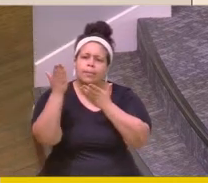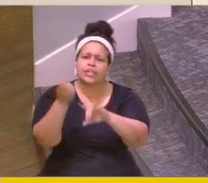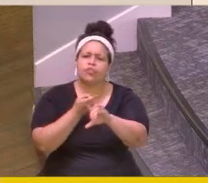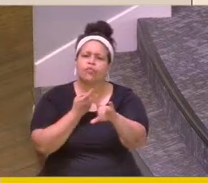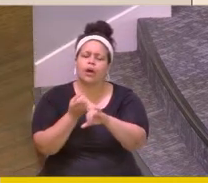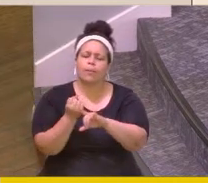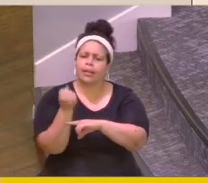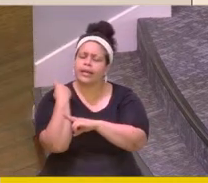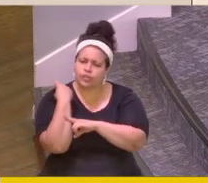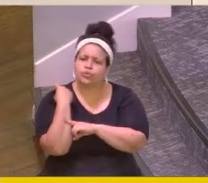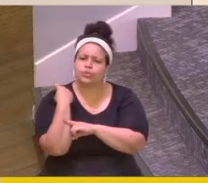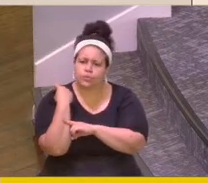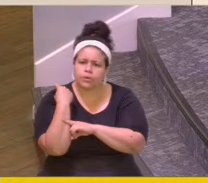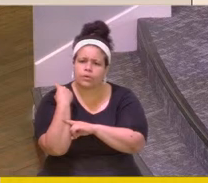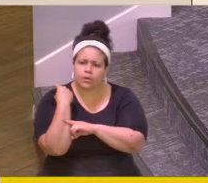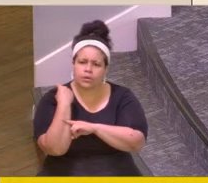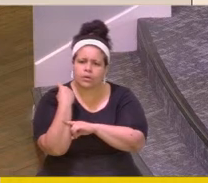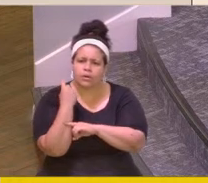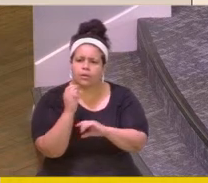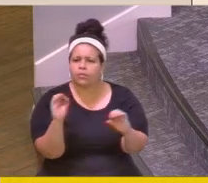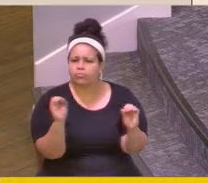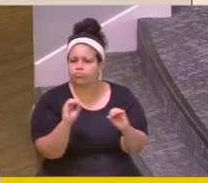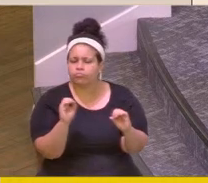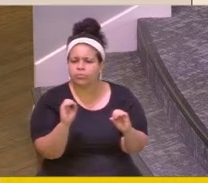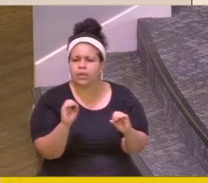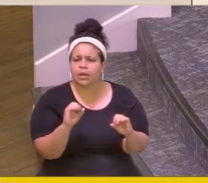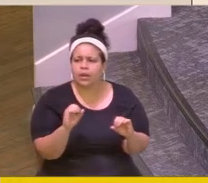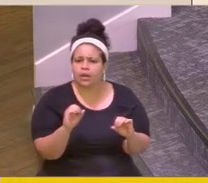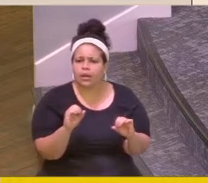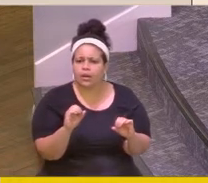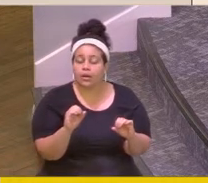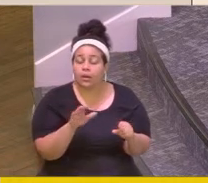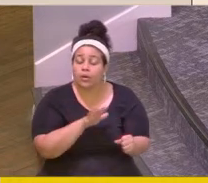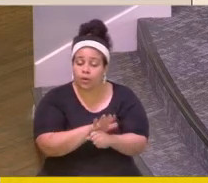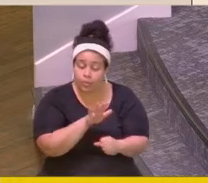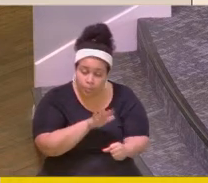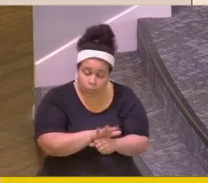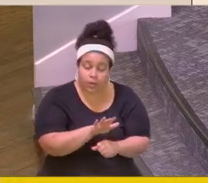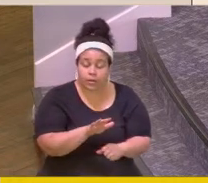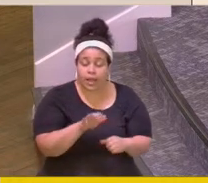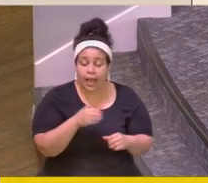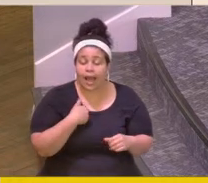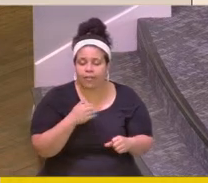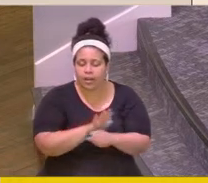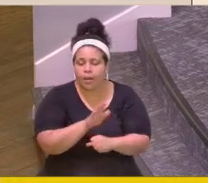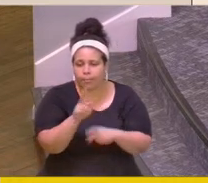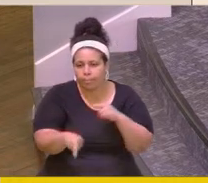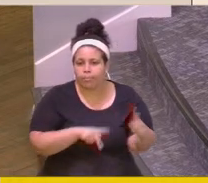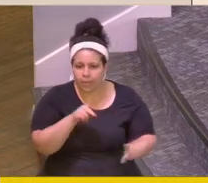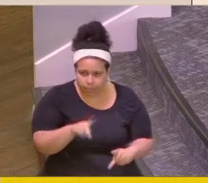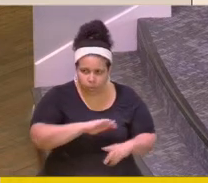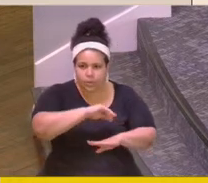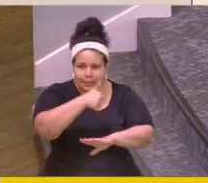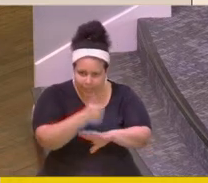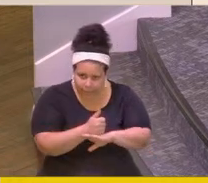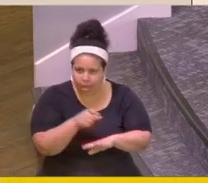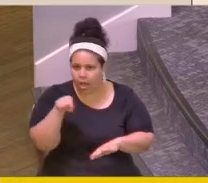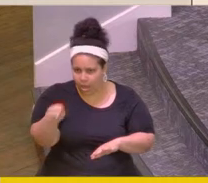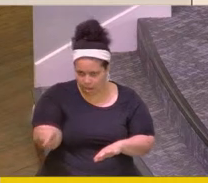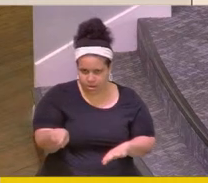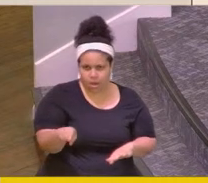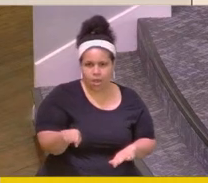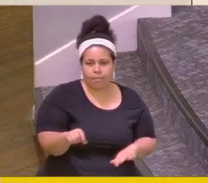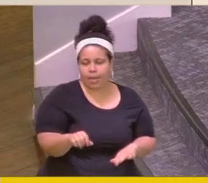of no longer holding quorums or holding board meetings at committee meetings and establishing quorums. They noted that that